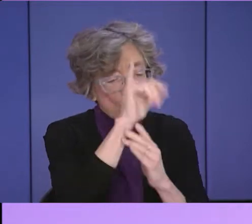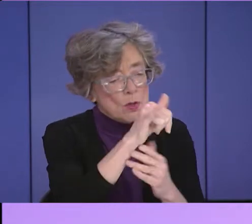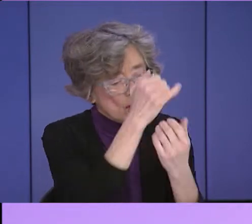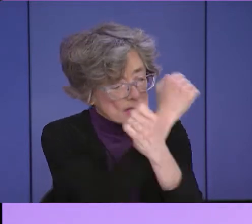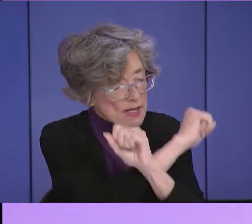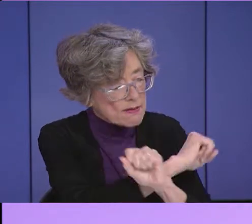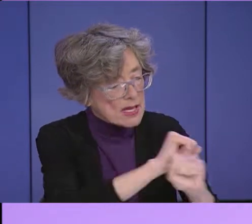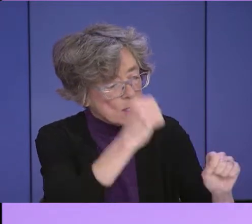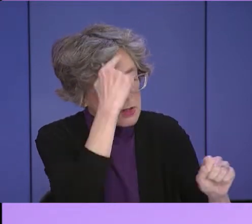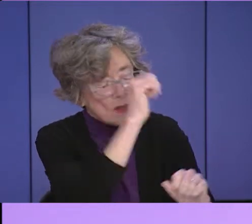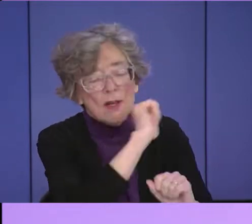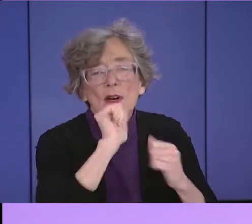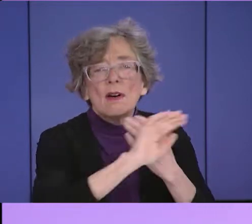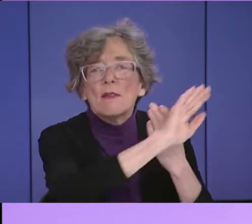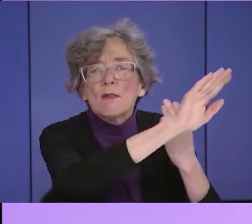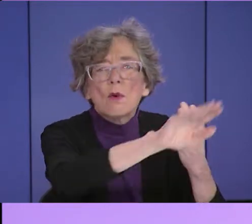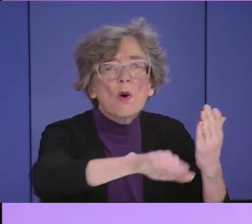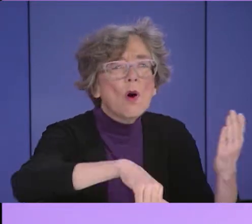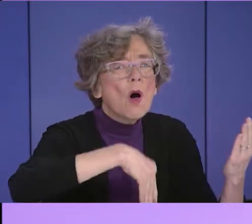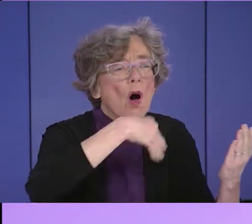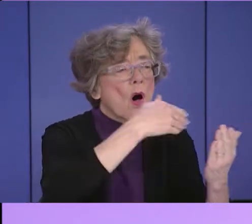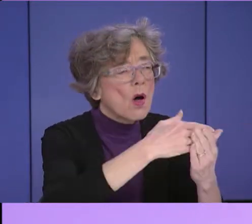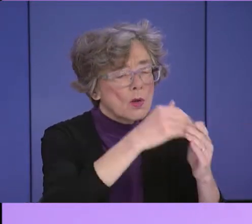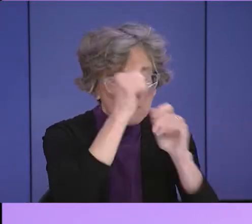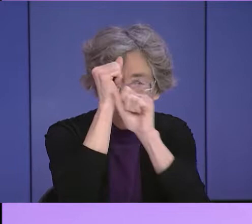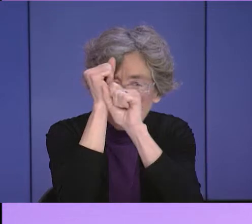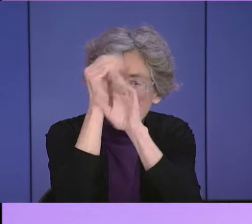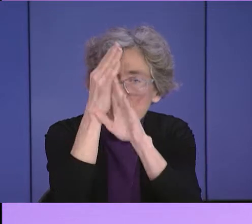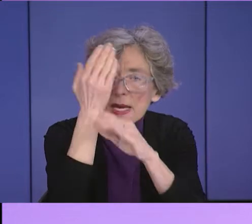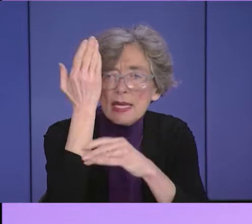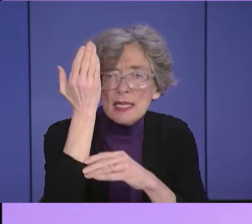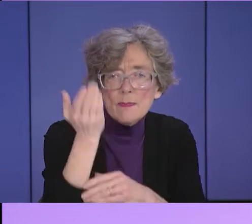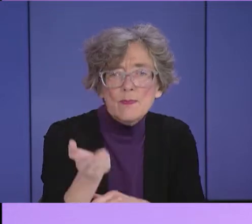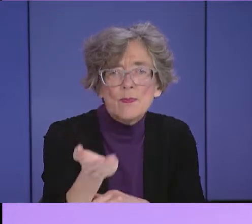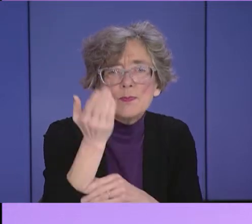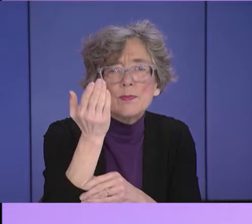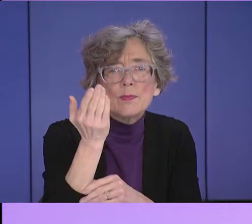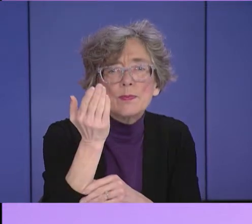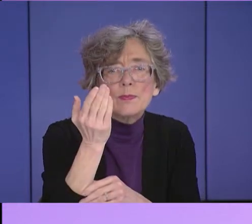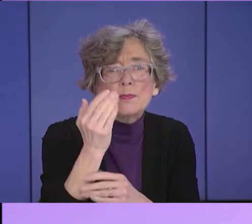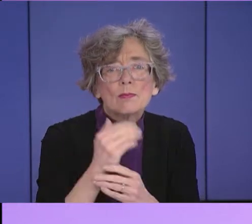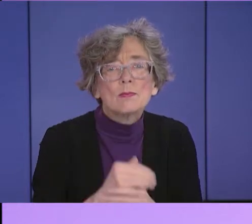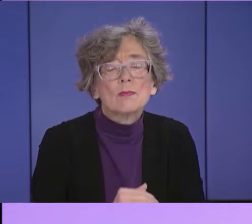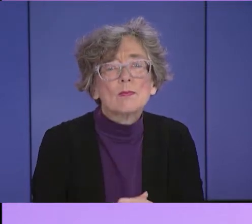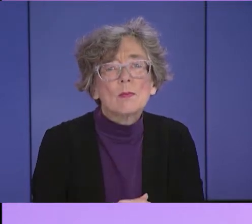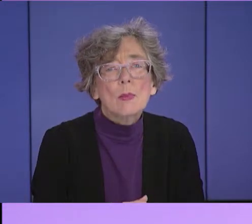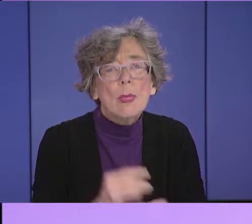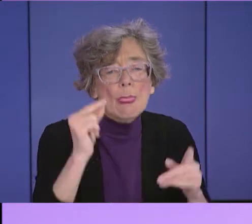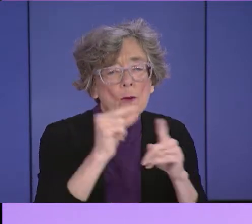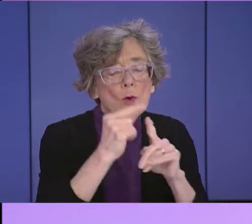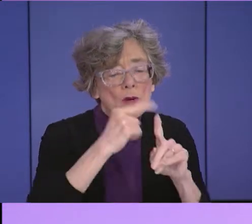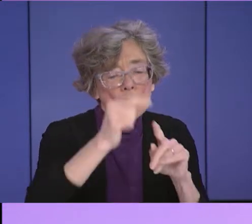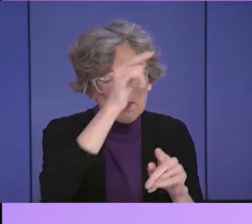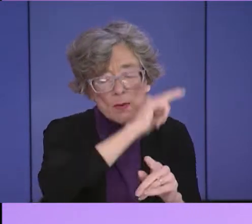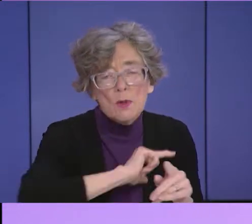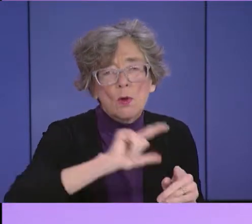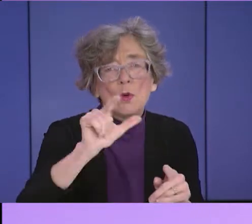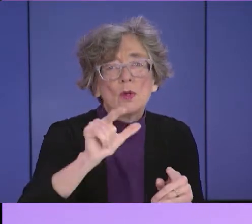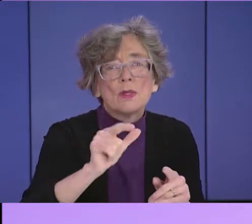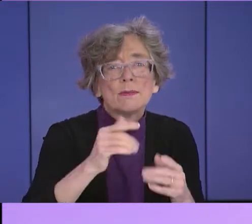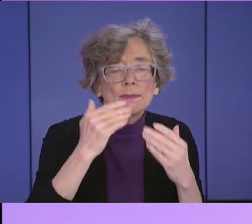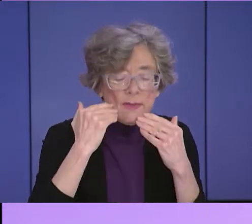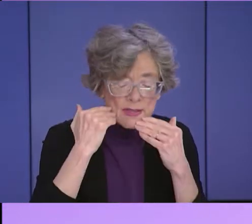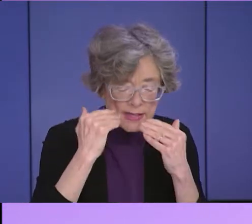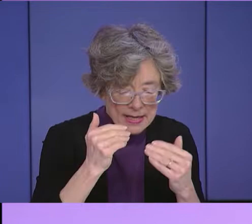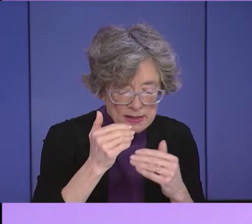of eternal salvation for all those who obey him. The word of the Lord.